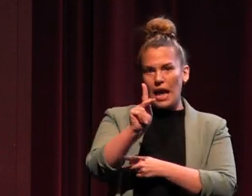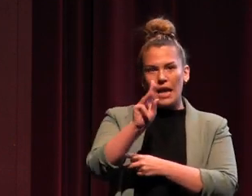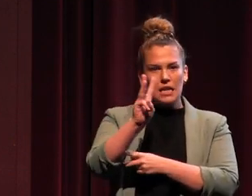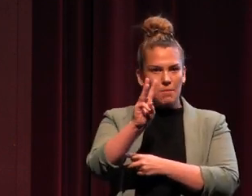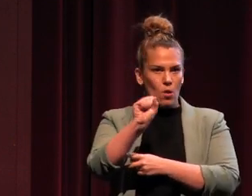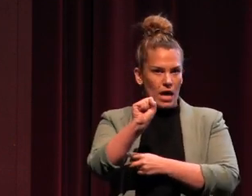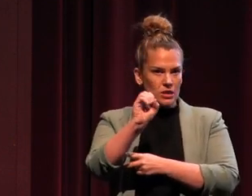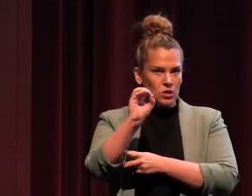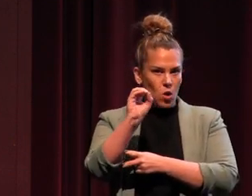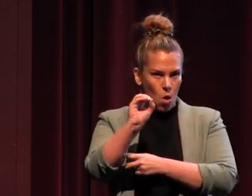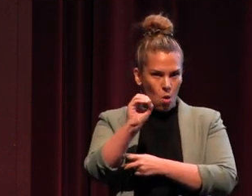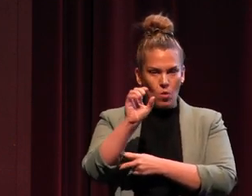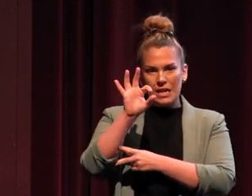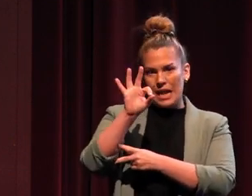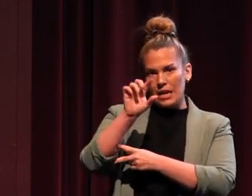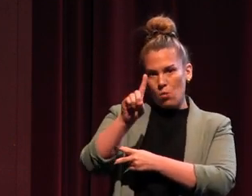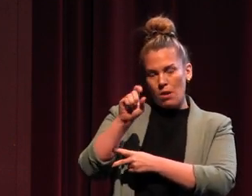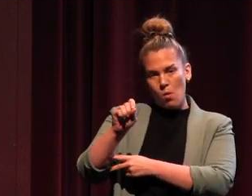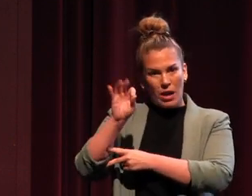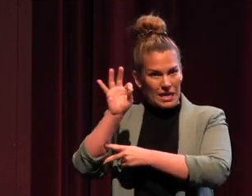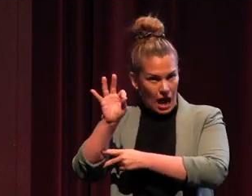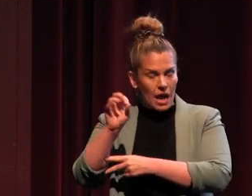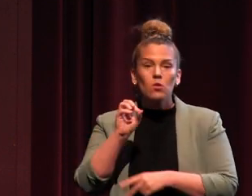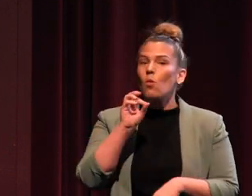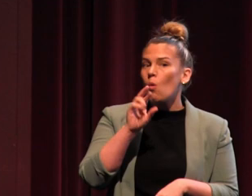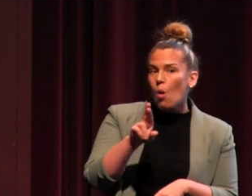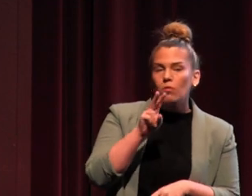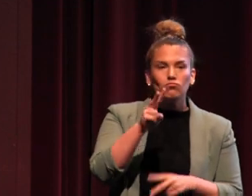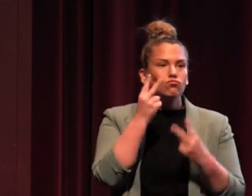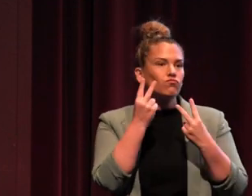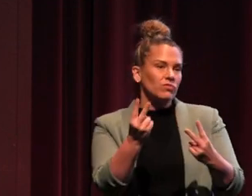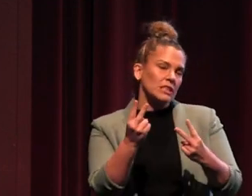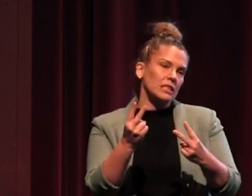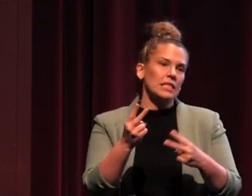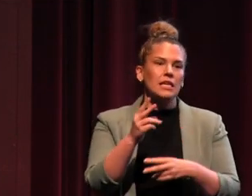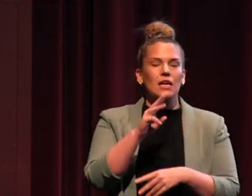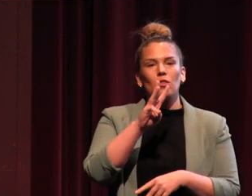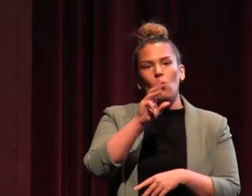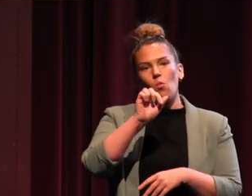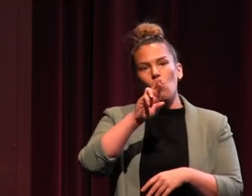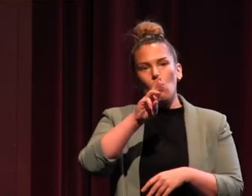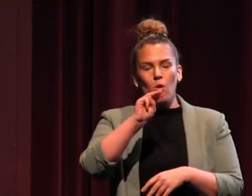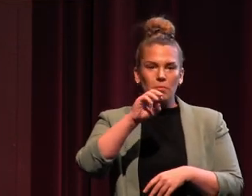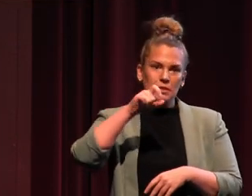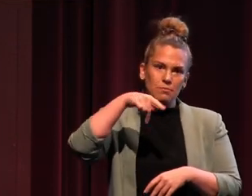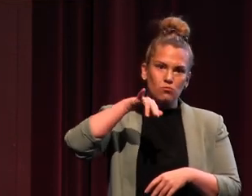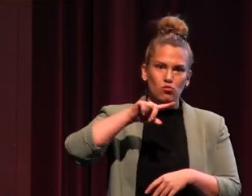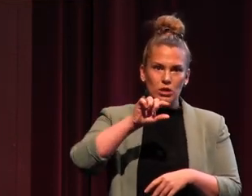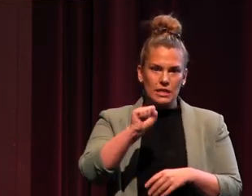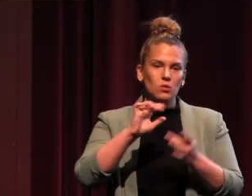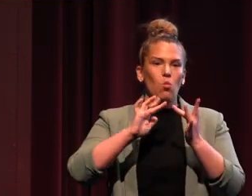KWSO 91.9, or visiting the Confederated Tribes of Warm Springs website.